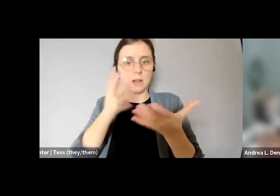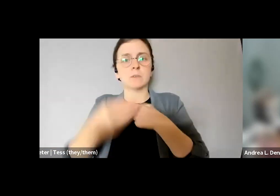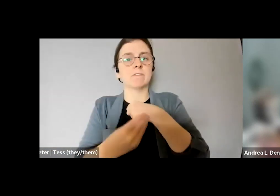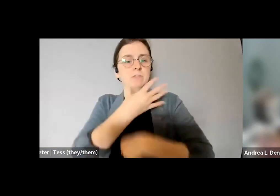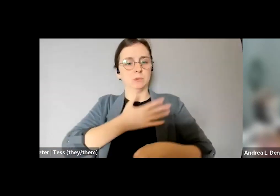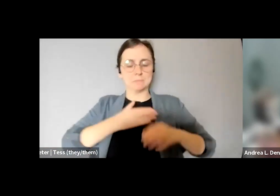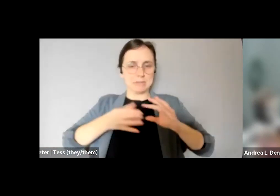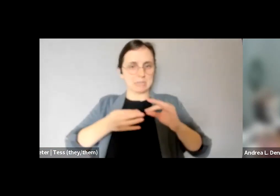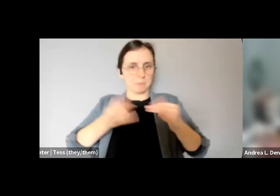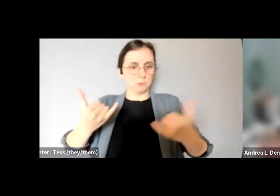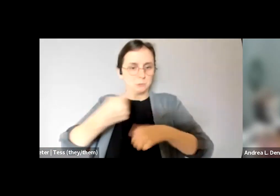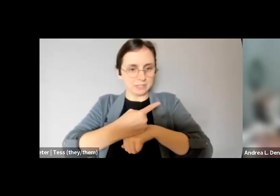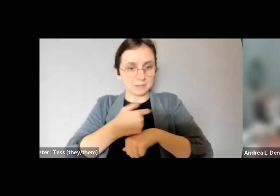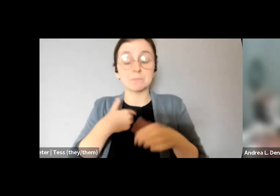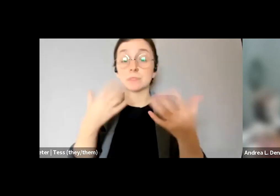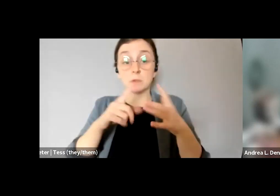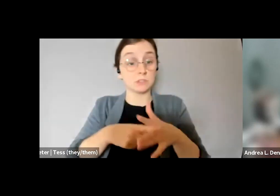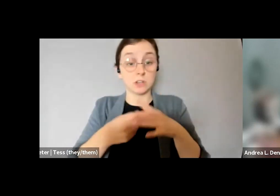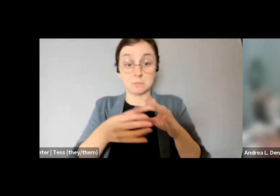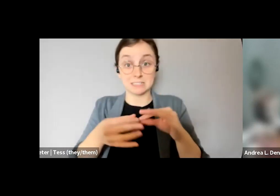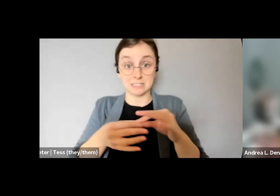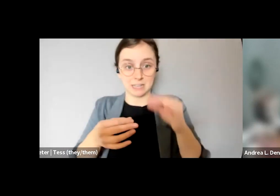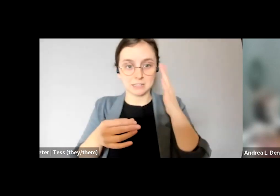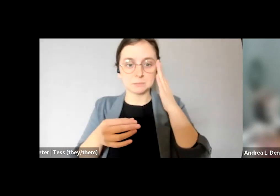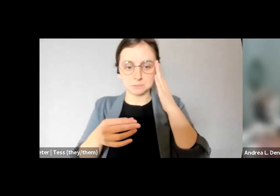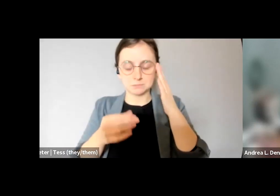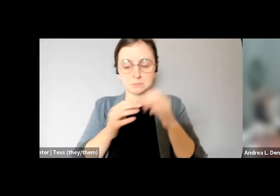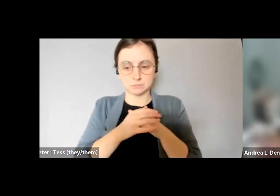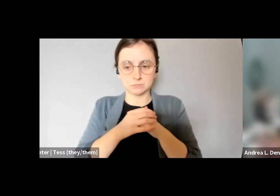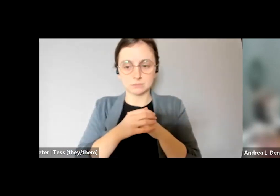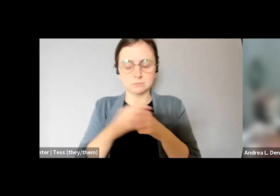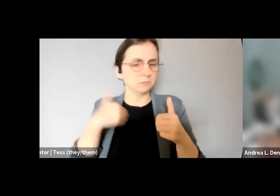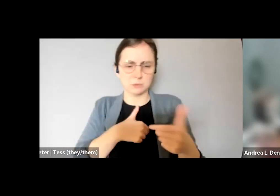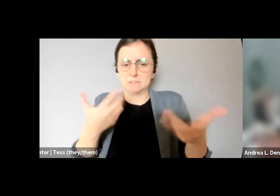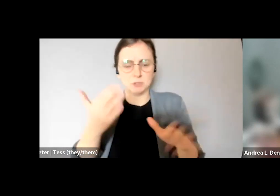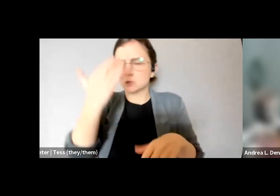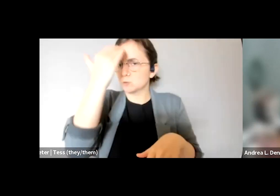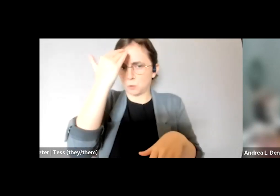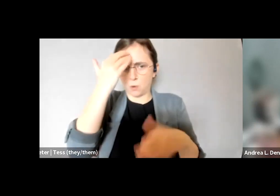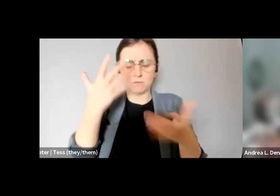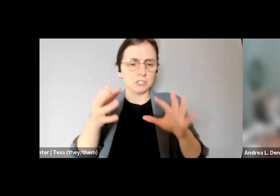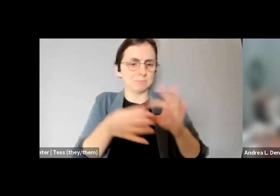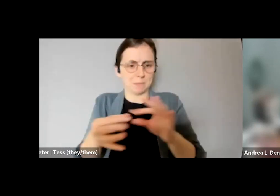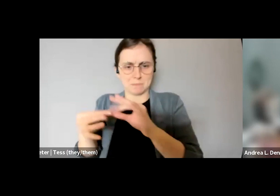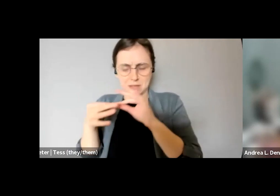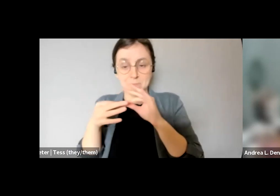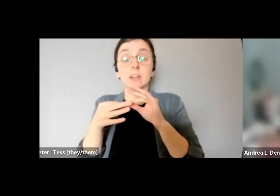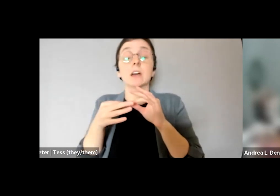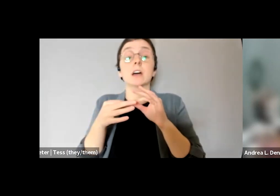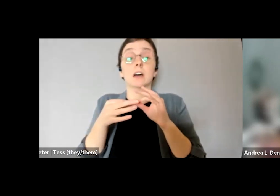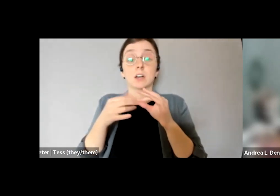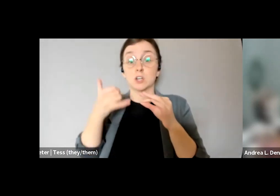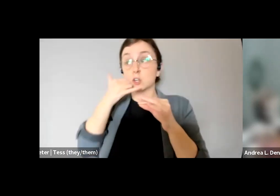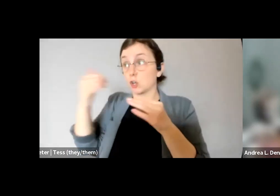So just let me begin by saying, as we all know, and we've heard, callers to 988 might